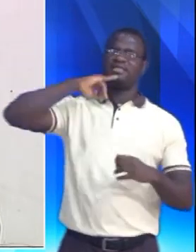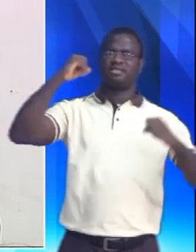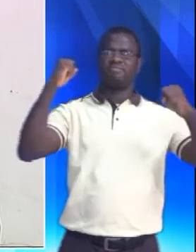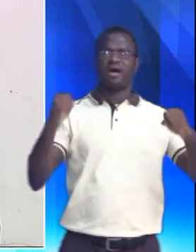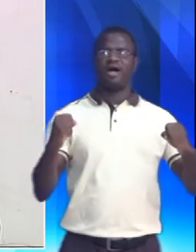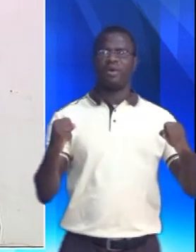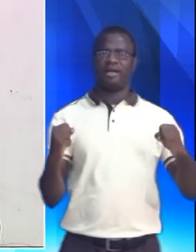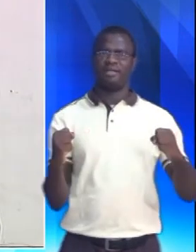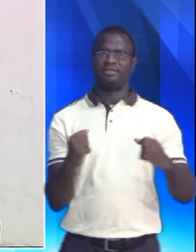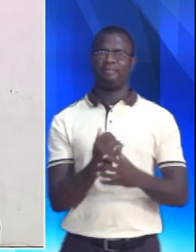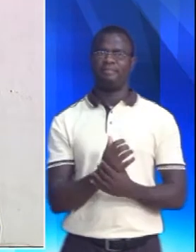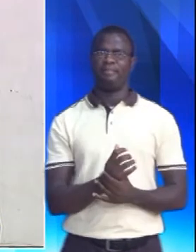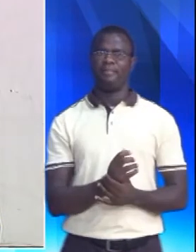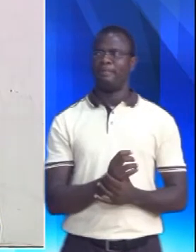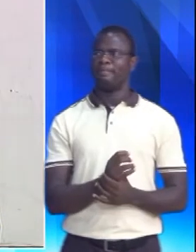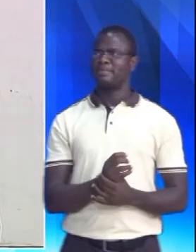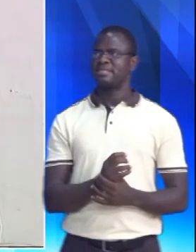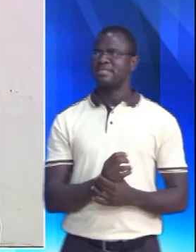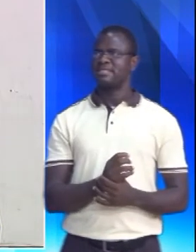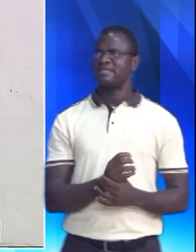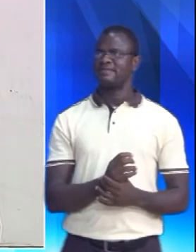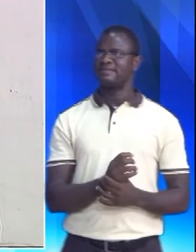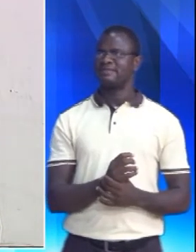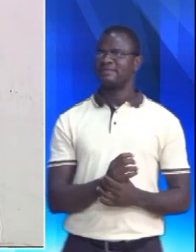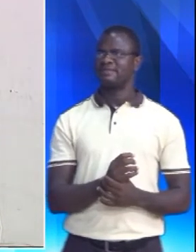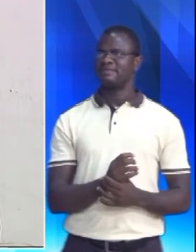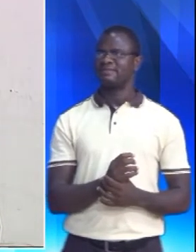or the exponent, as the case may be.